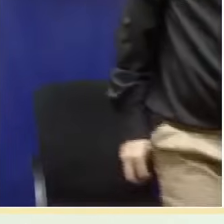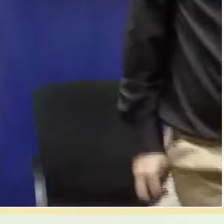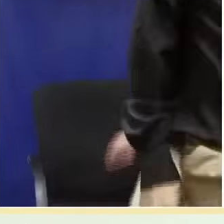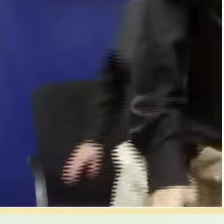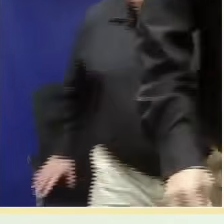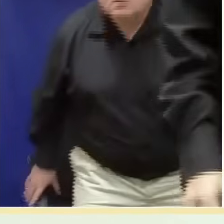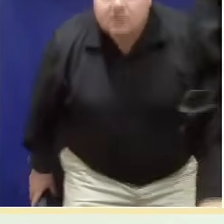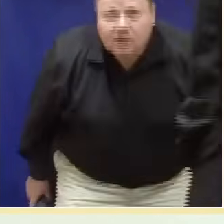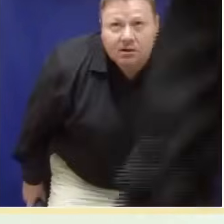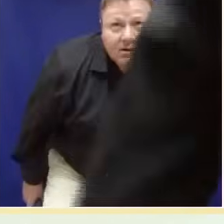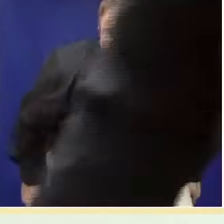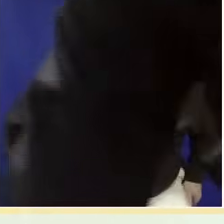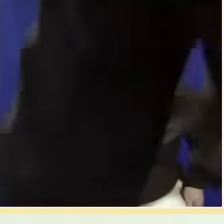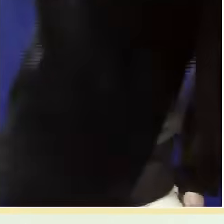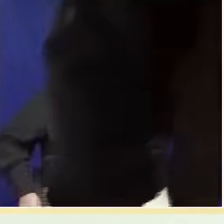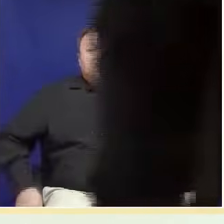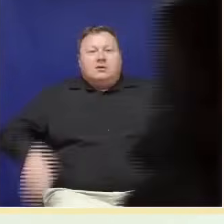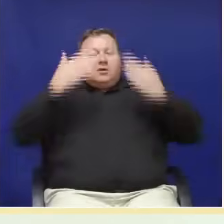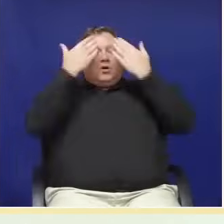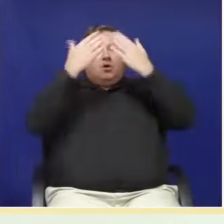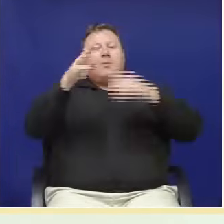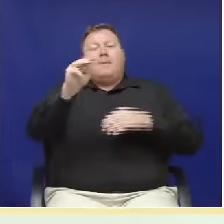Mente.